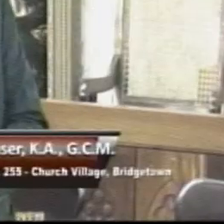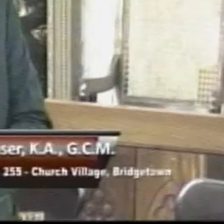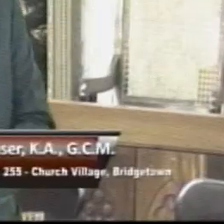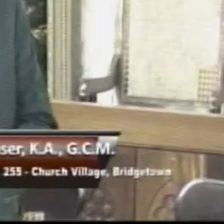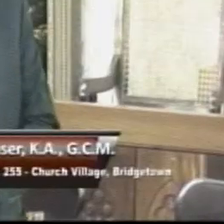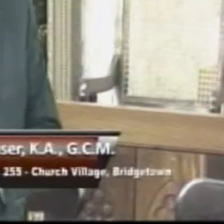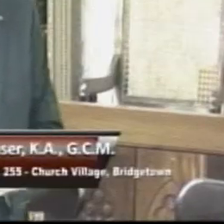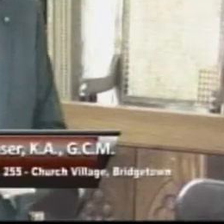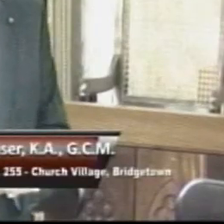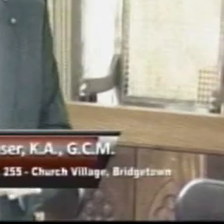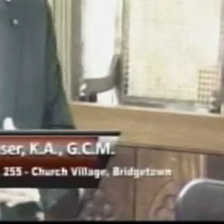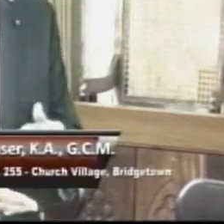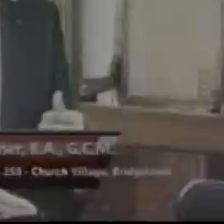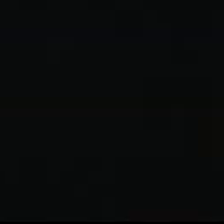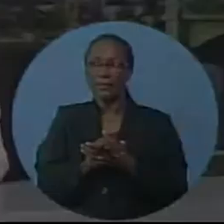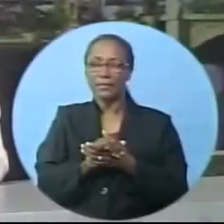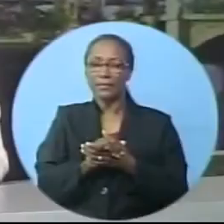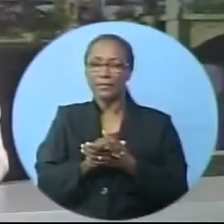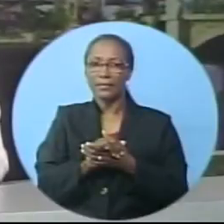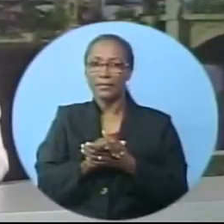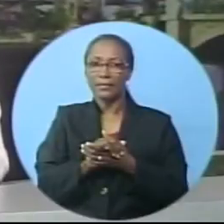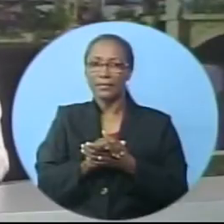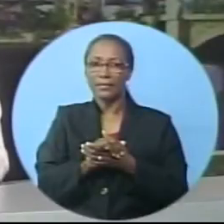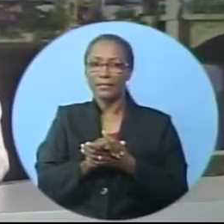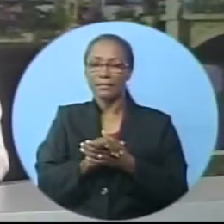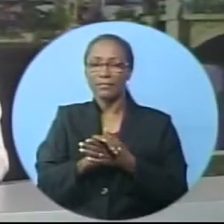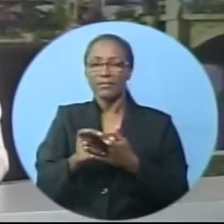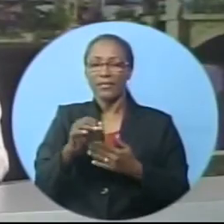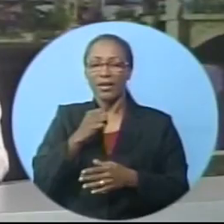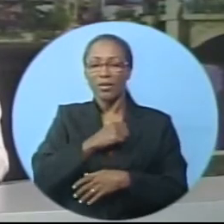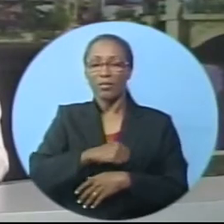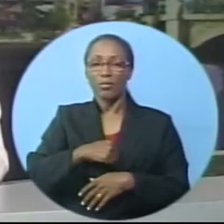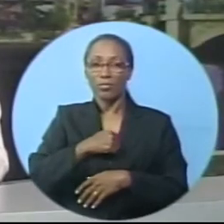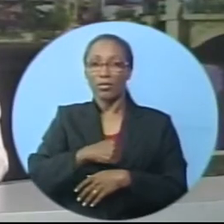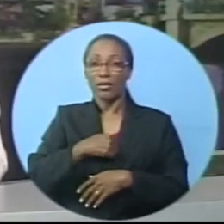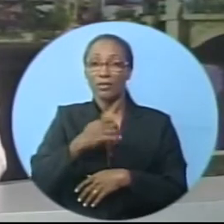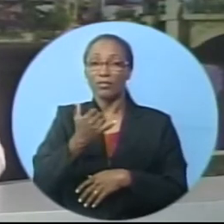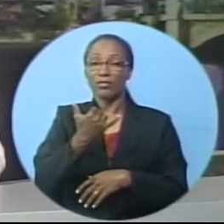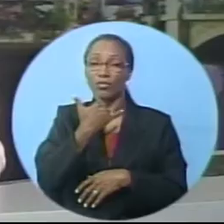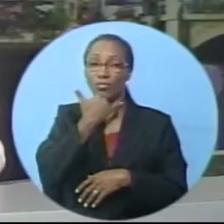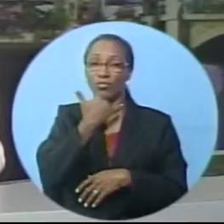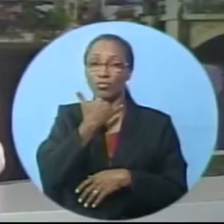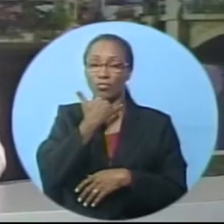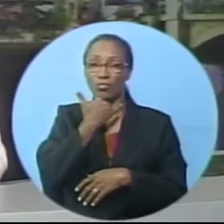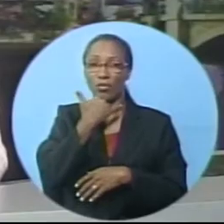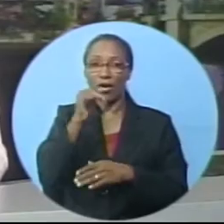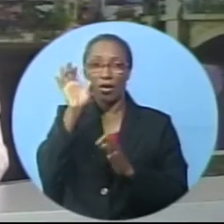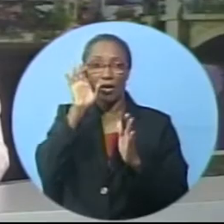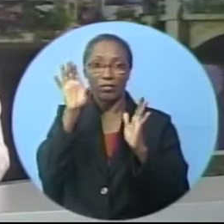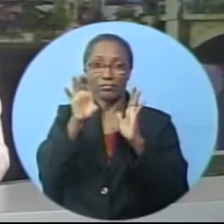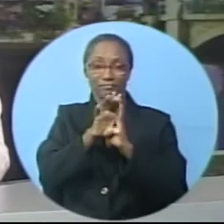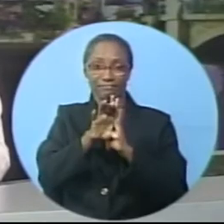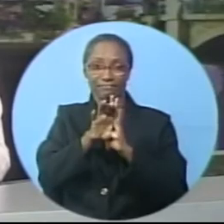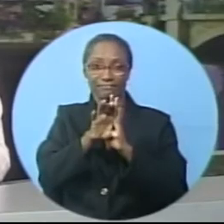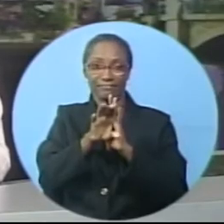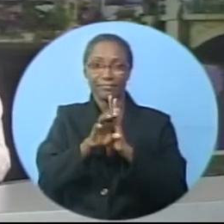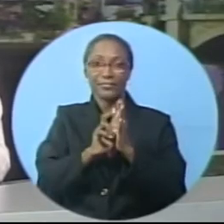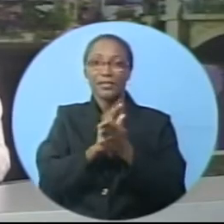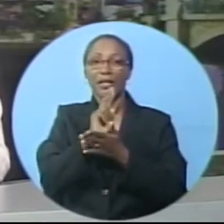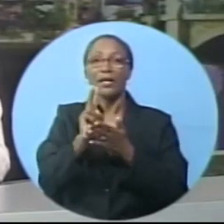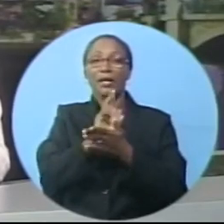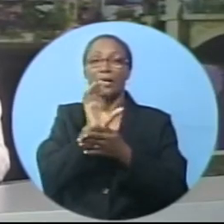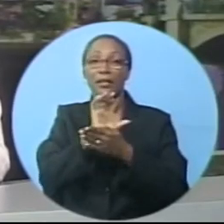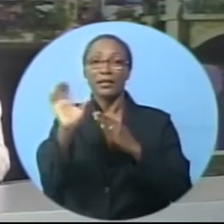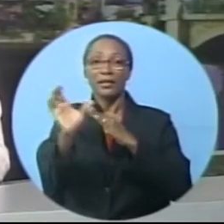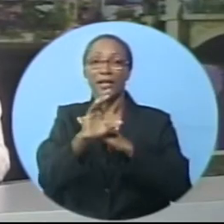boardwalk across the Carénage. We apologize for that incorrect extract. Well, the Caribbean